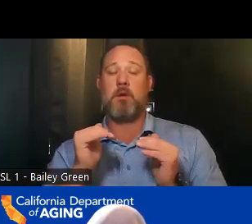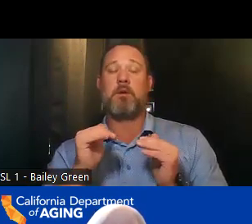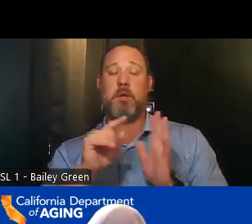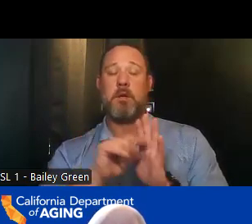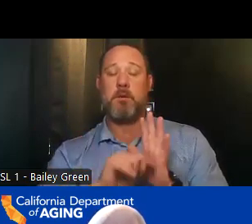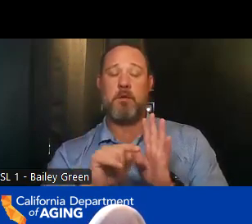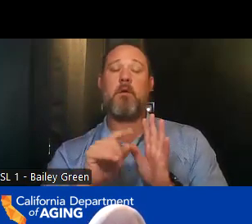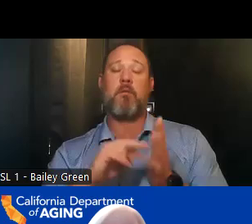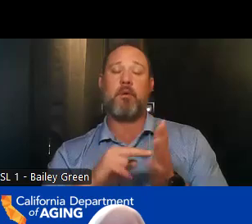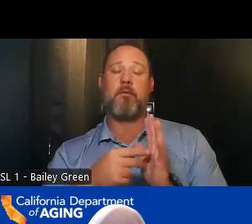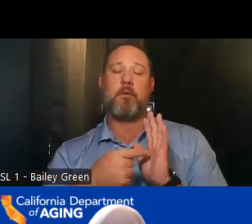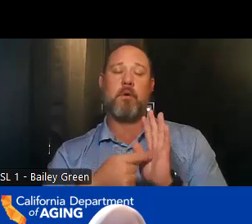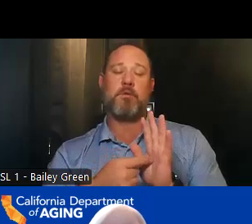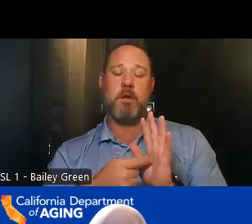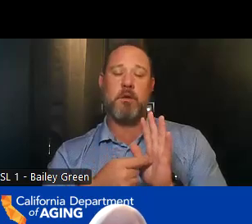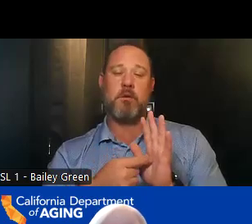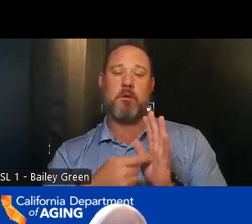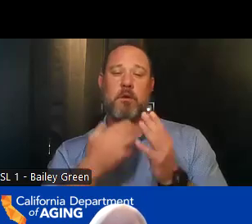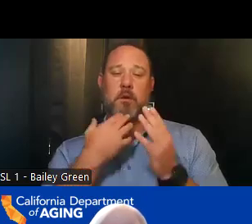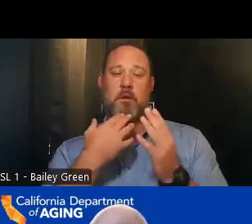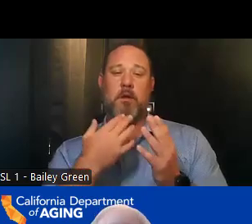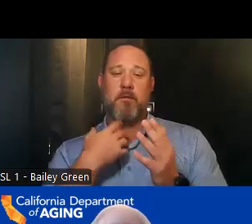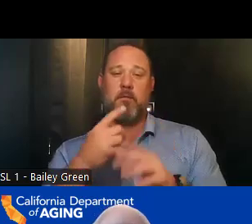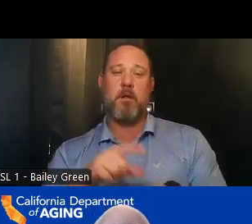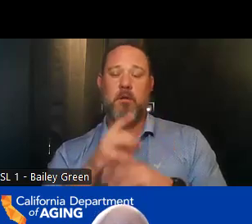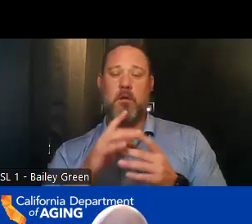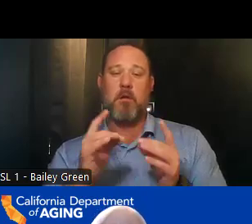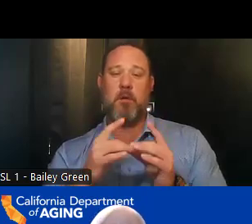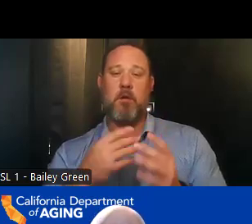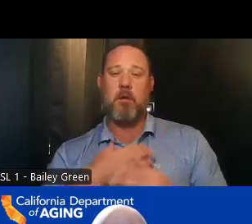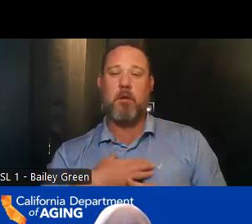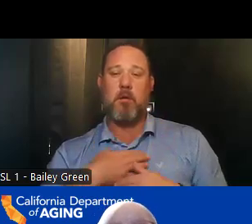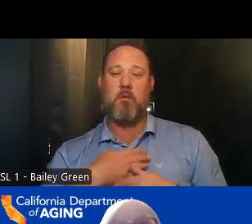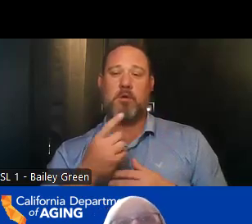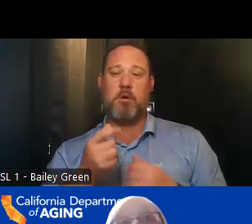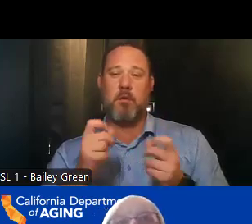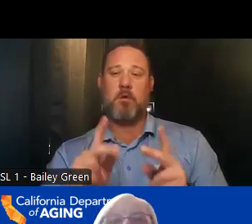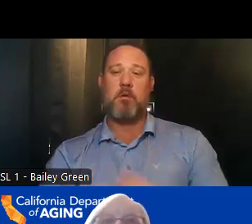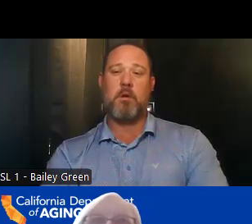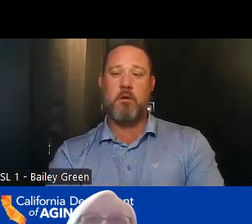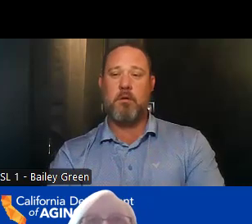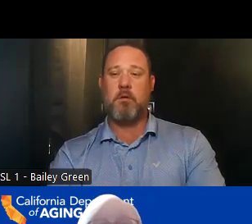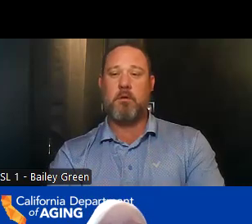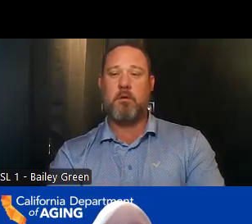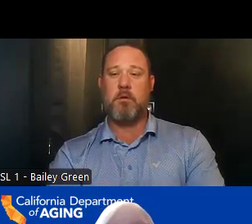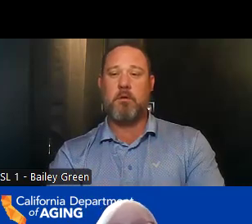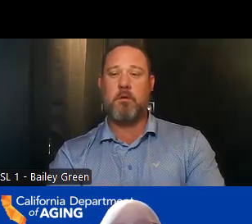meaningfully represented in decision-making. Thank you for my long-winded comment and appreciate the opportunity. That was